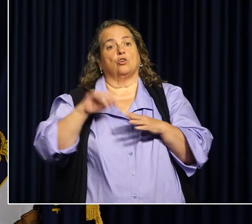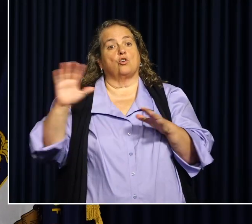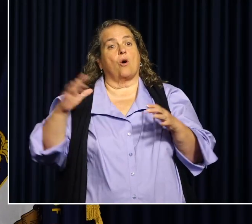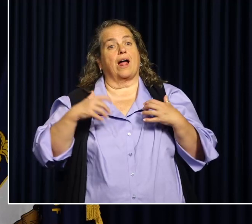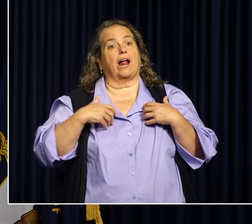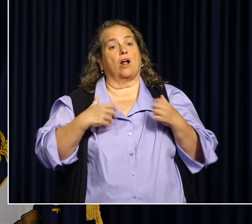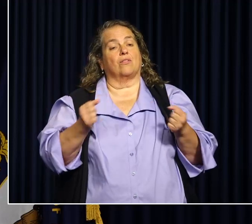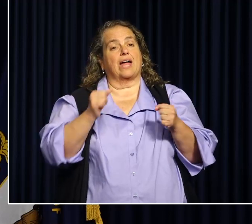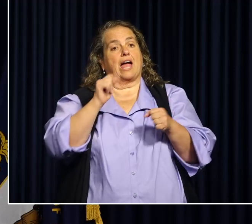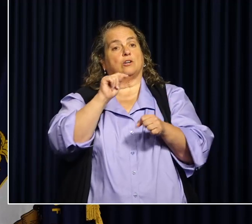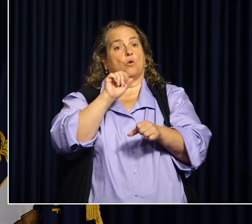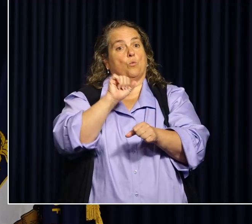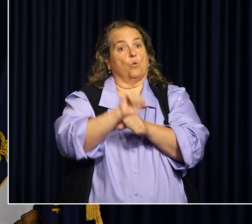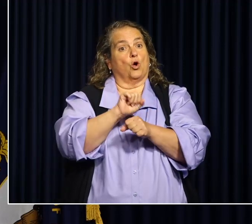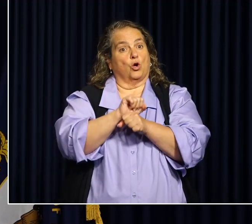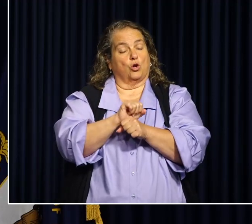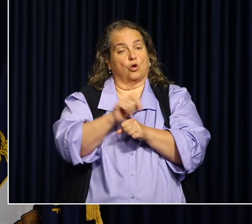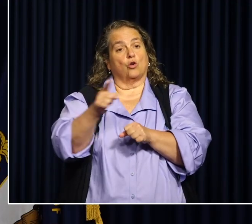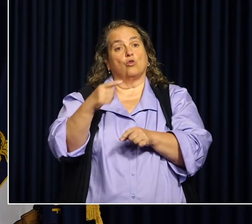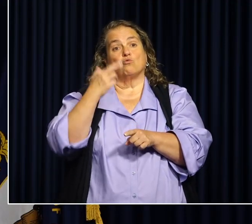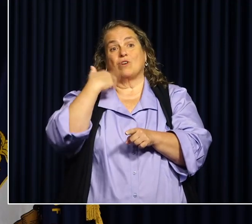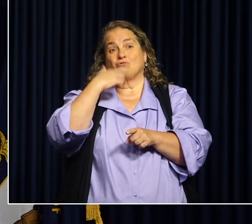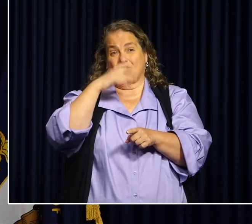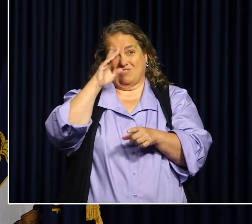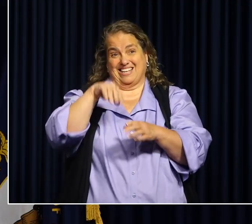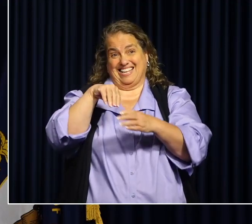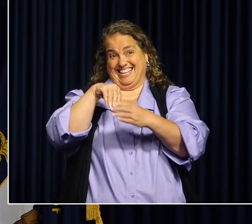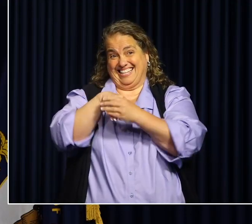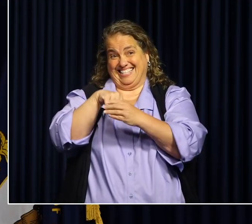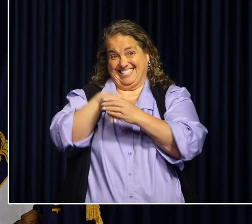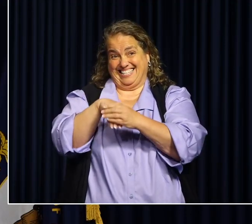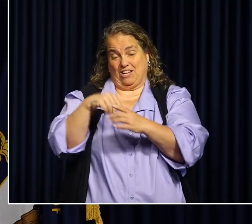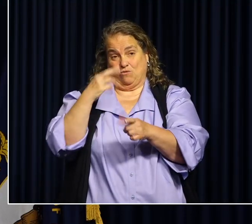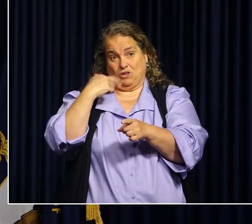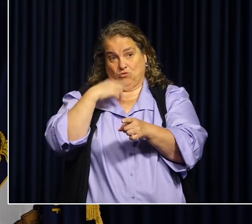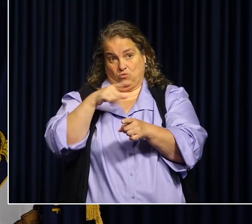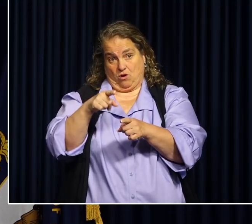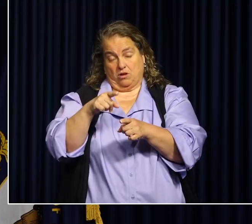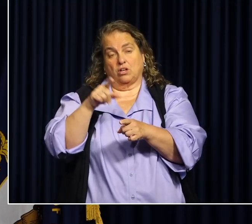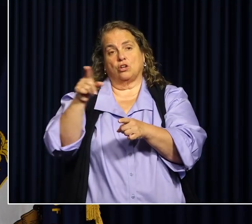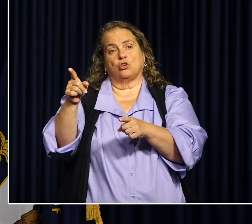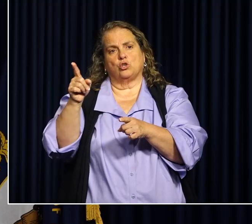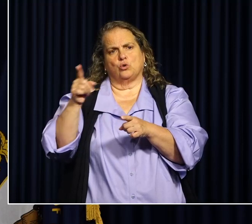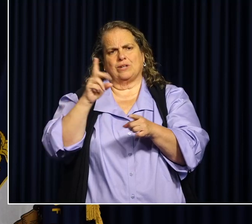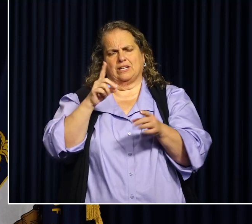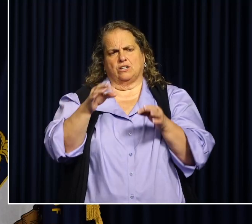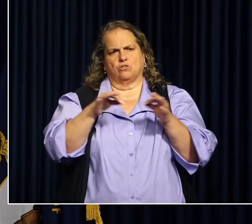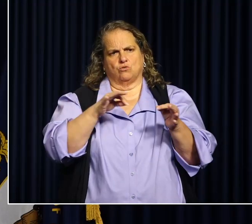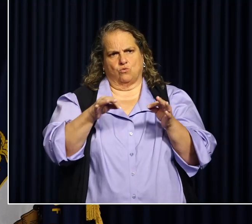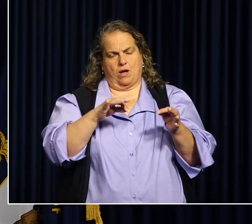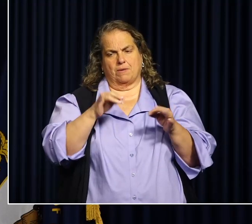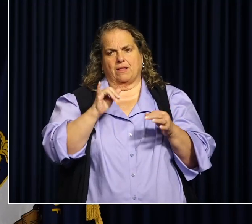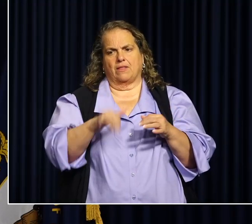an entity that stores, prepares, serves, and vends food directly to the customer or otherwise produces food for